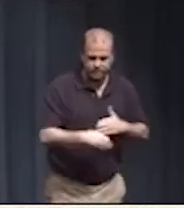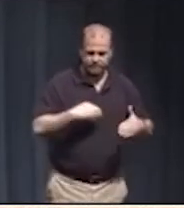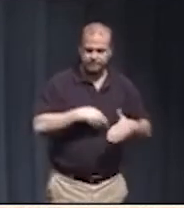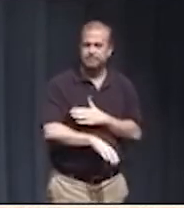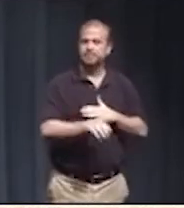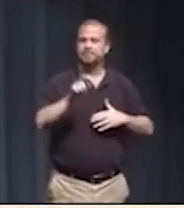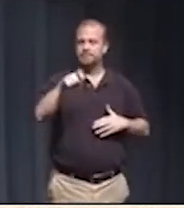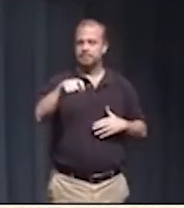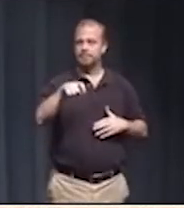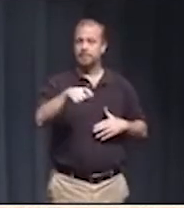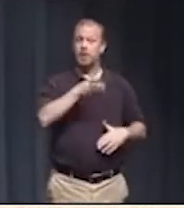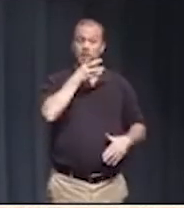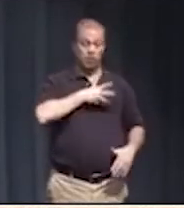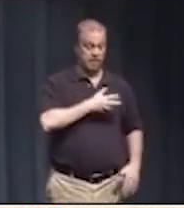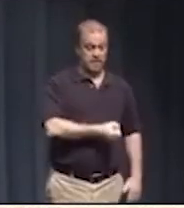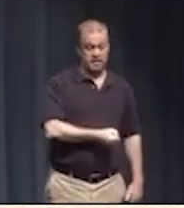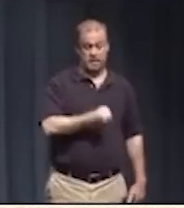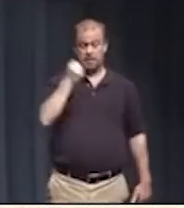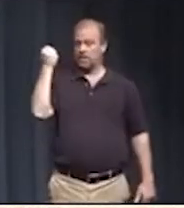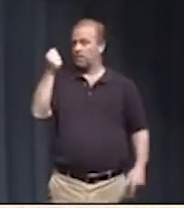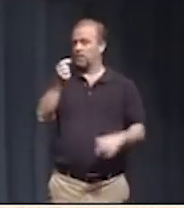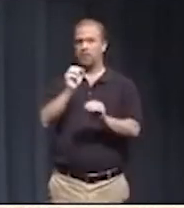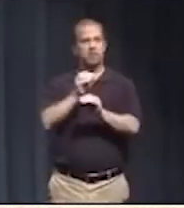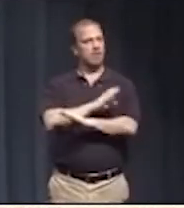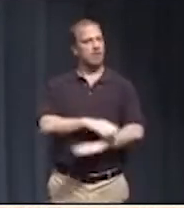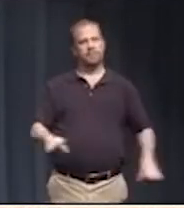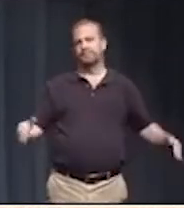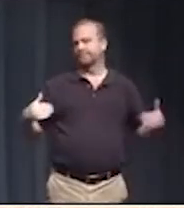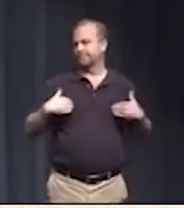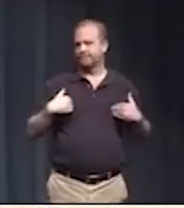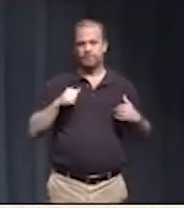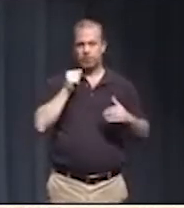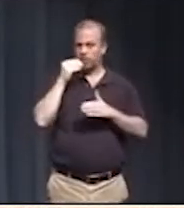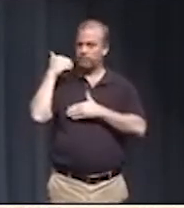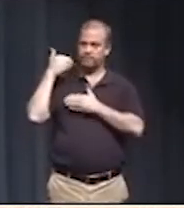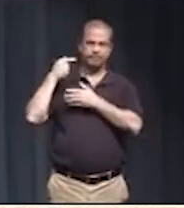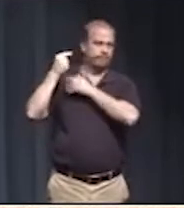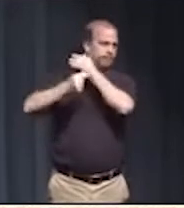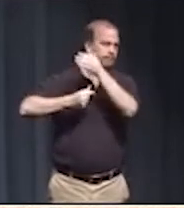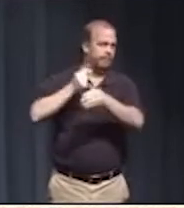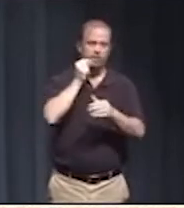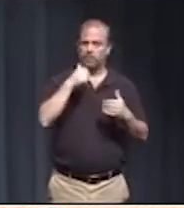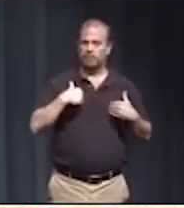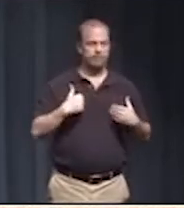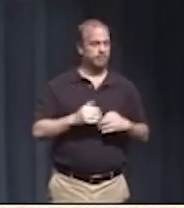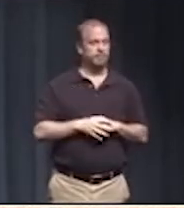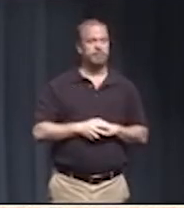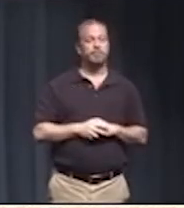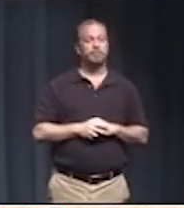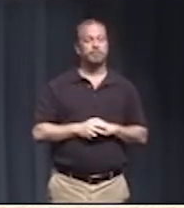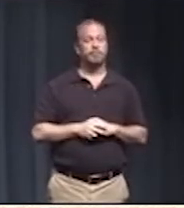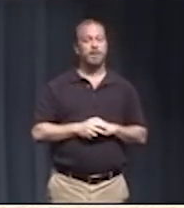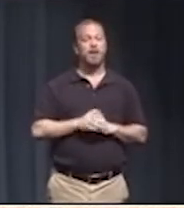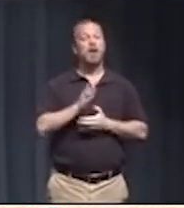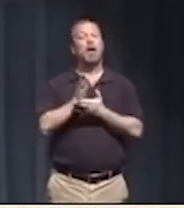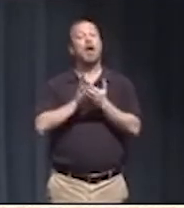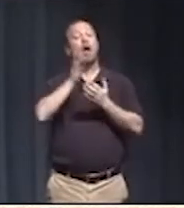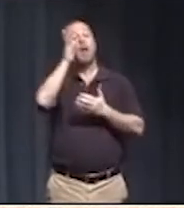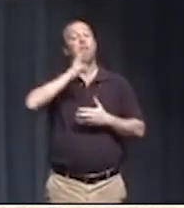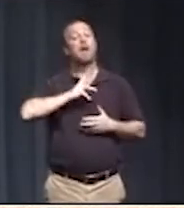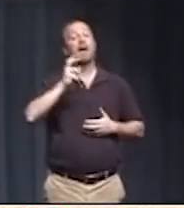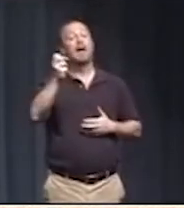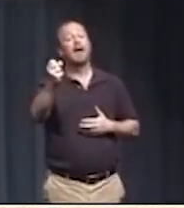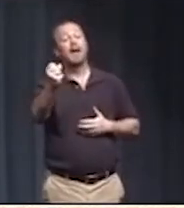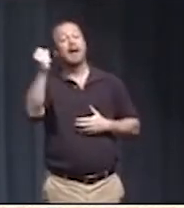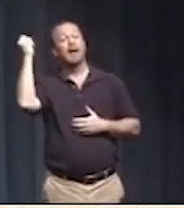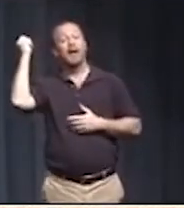equation, you will not have children. You will not have offspring. You will not have a next generation. You can take a segment of the men out of the population, and